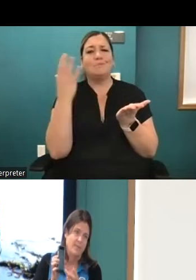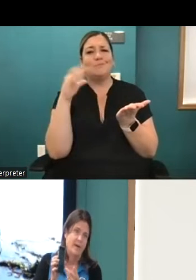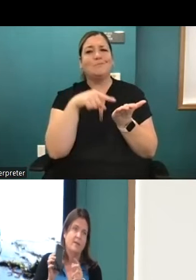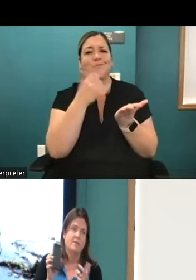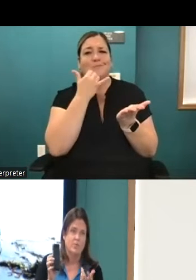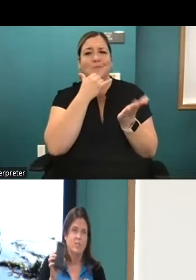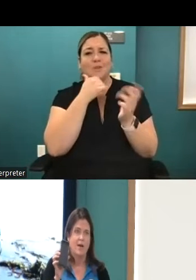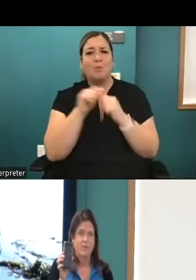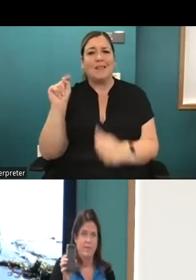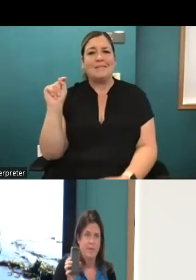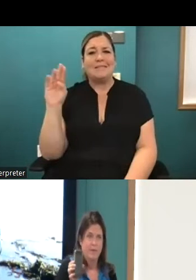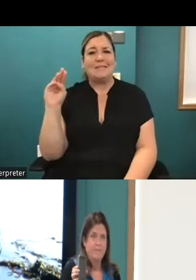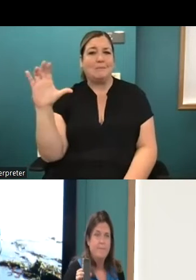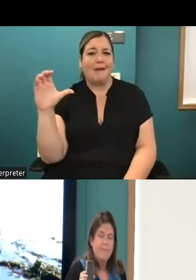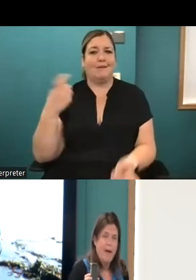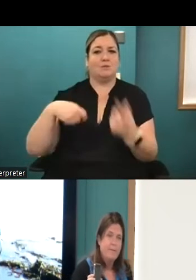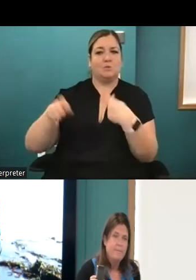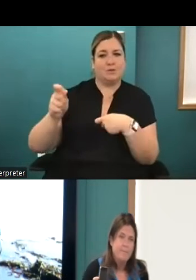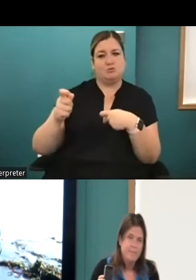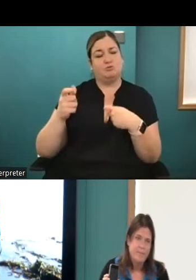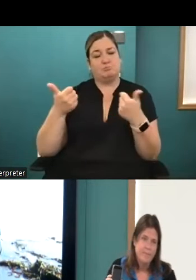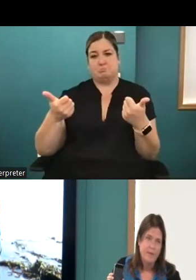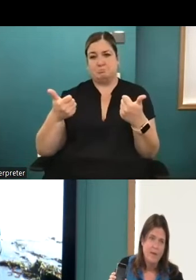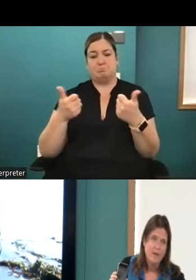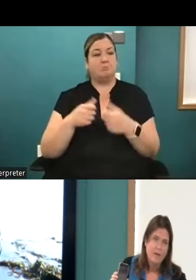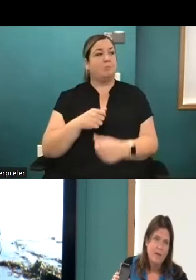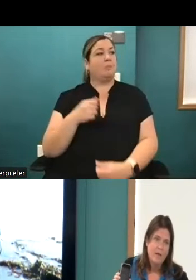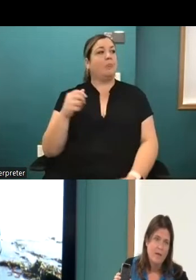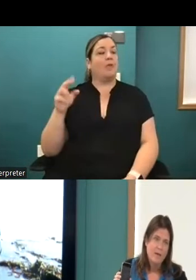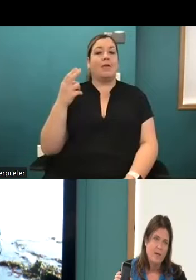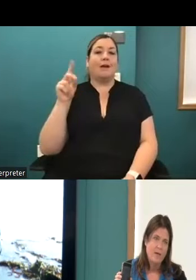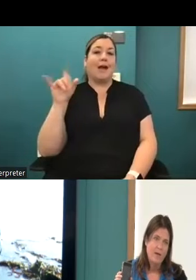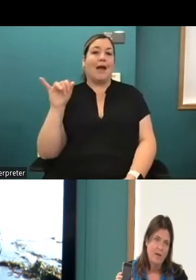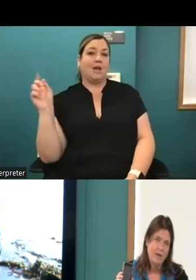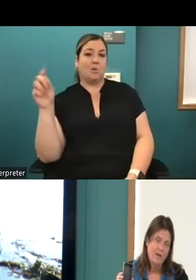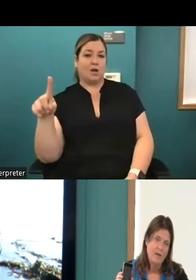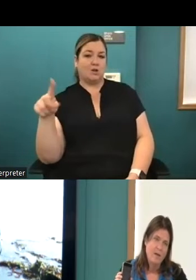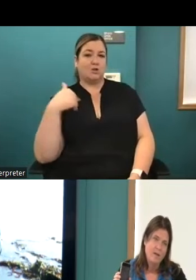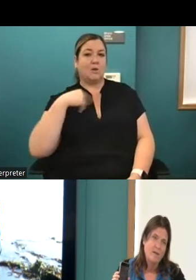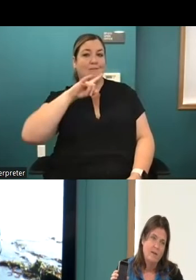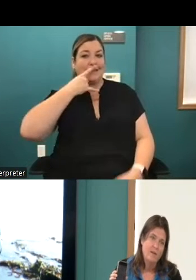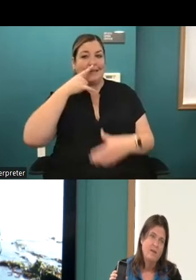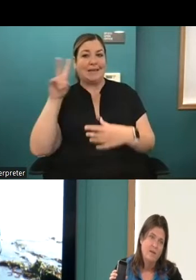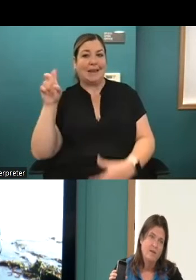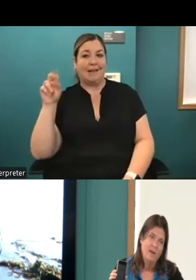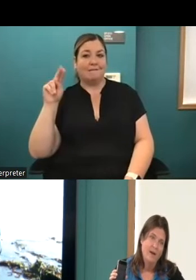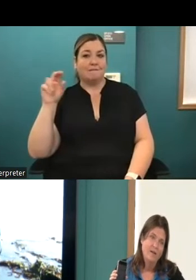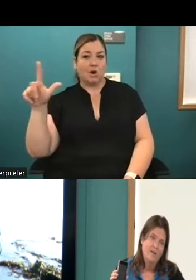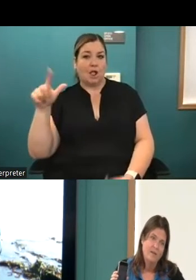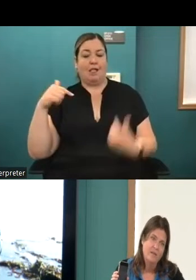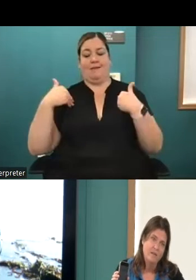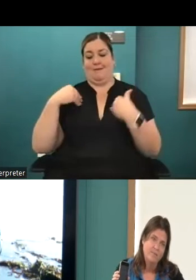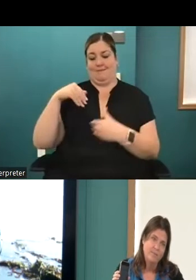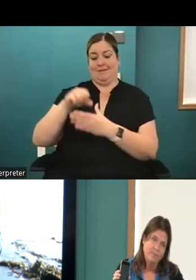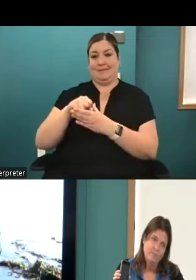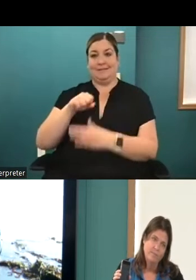with the T-mic. Switch it out and they'd be good. So question, so I had a kid in Vernal and I'm in St. George. Could